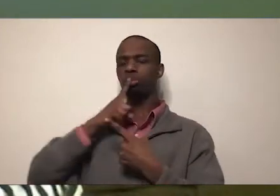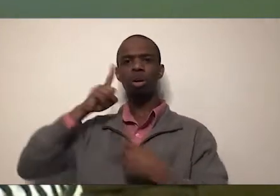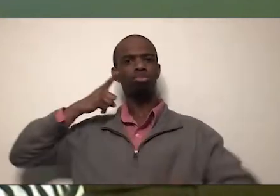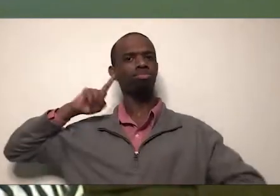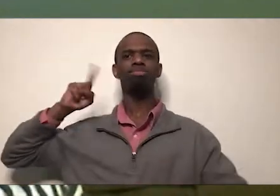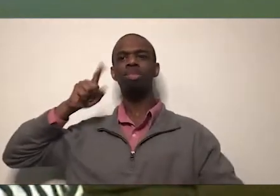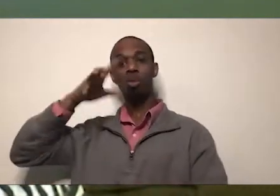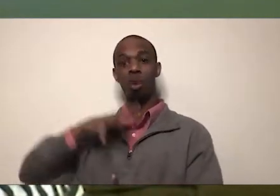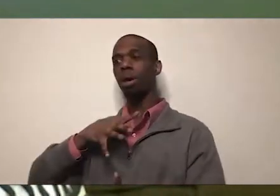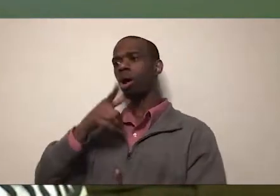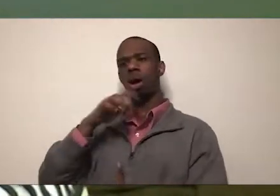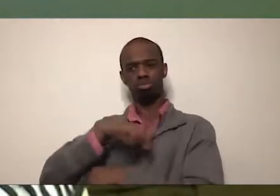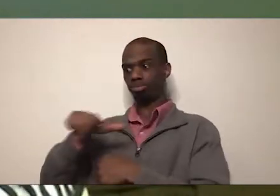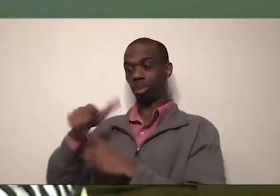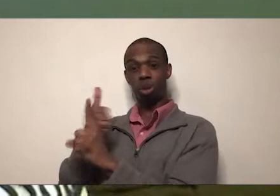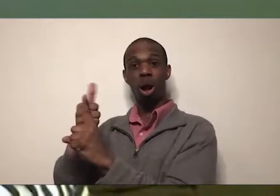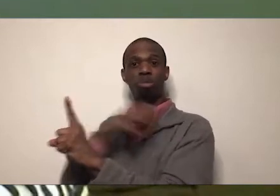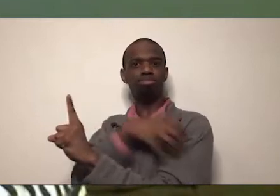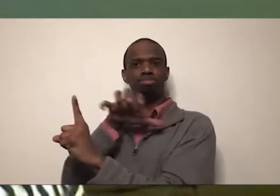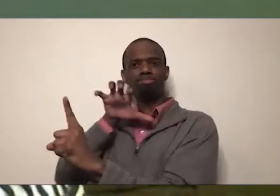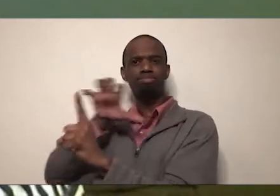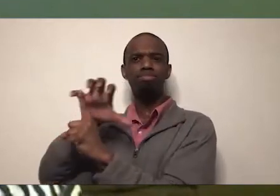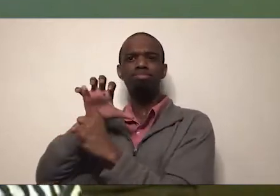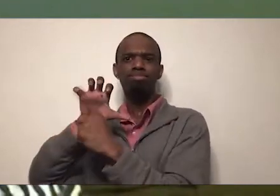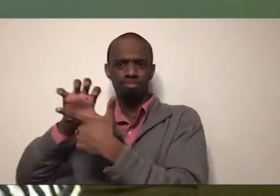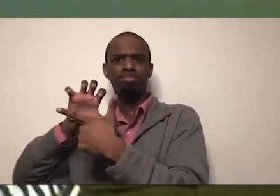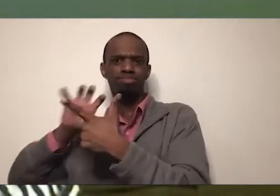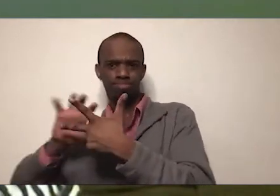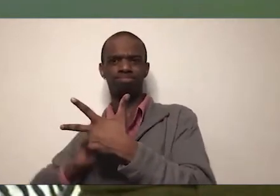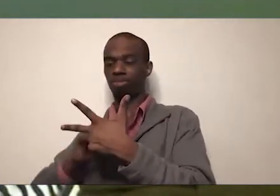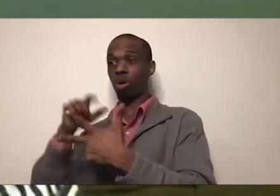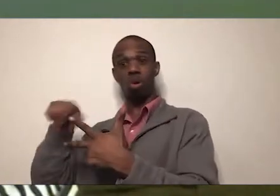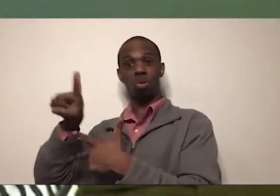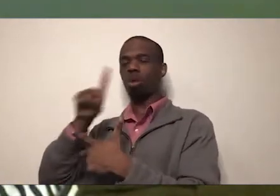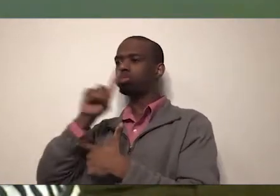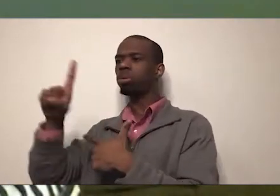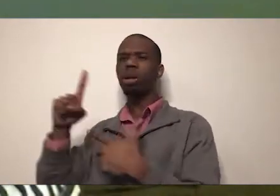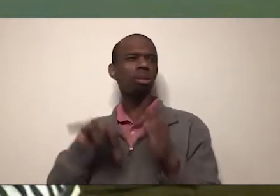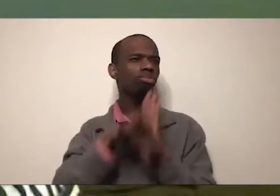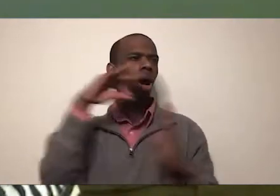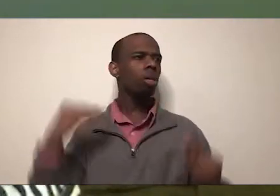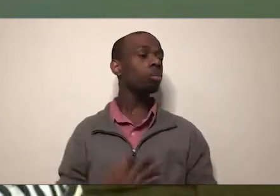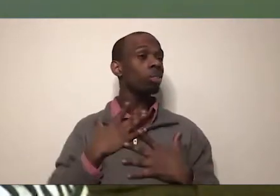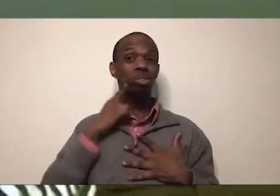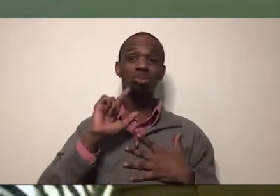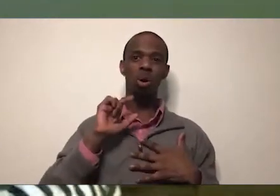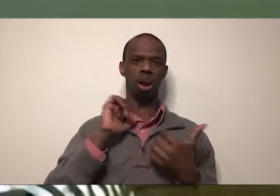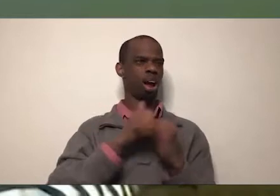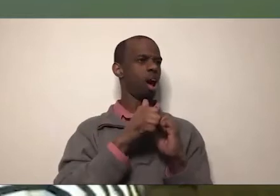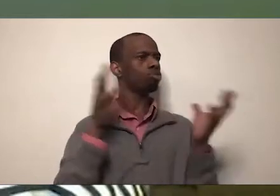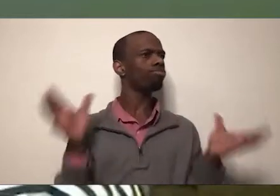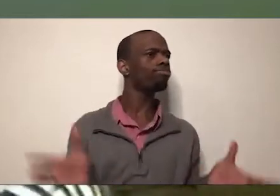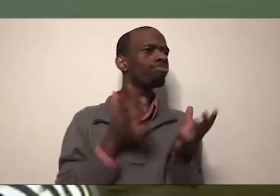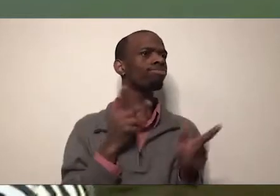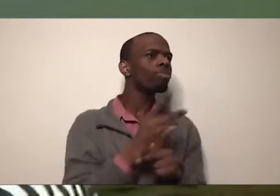our behalf to make the world a better place. Art, narrative, policy, collective action, and inspiration are